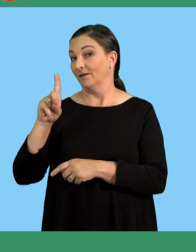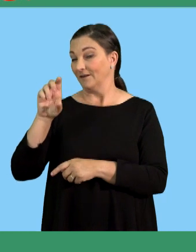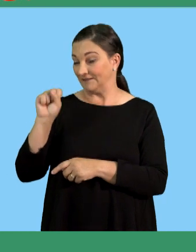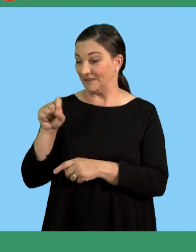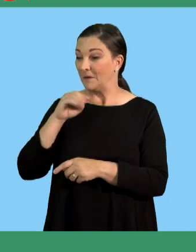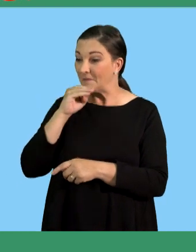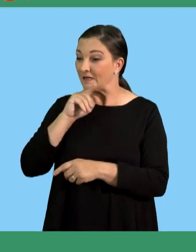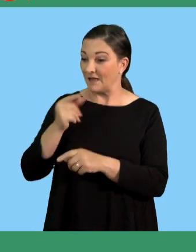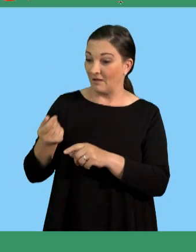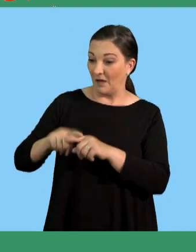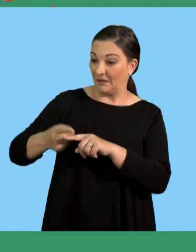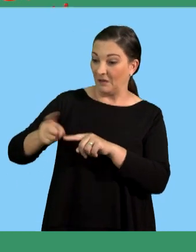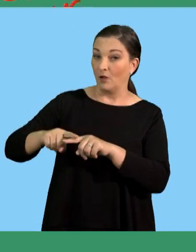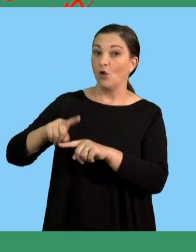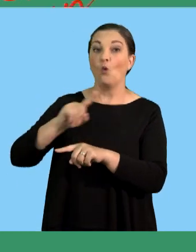for investing.